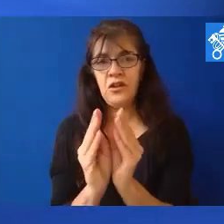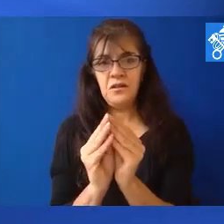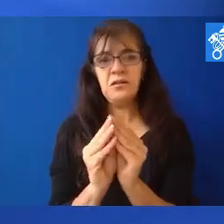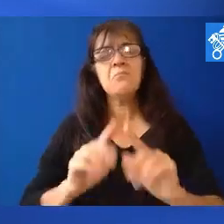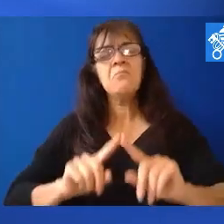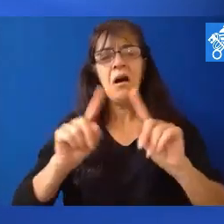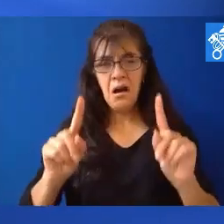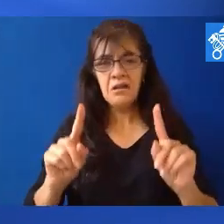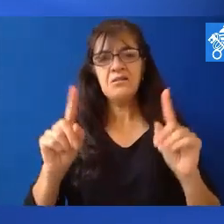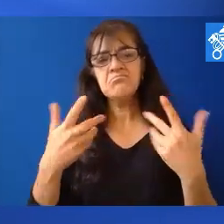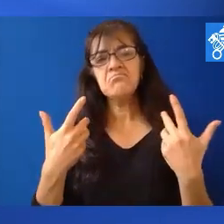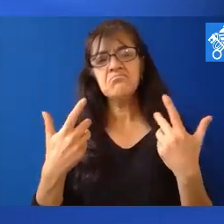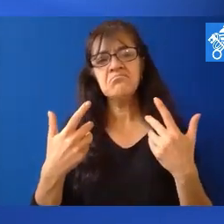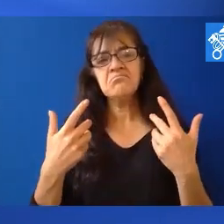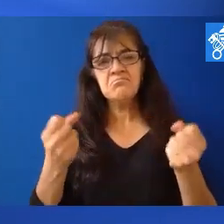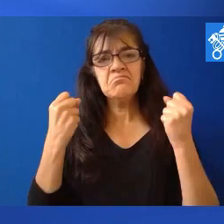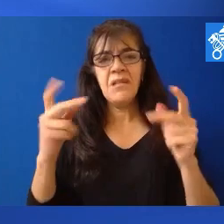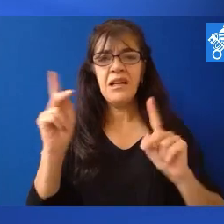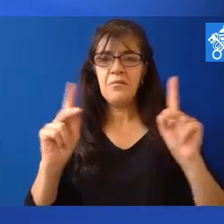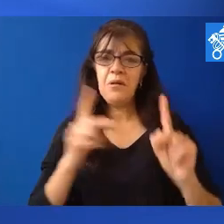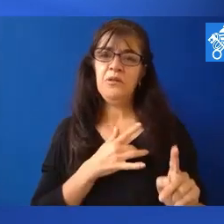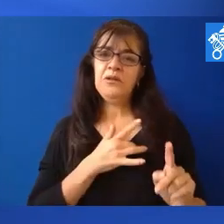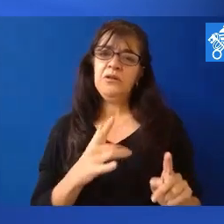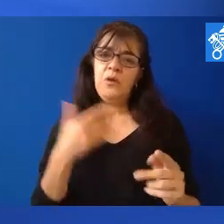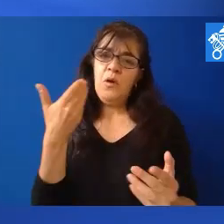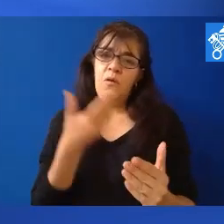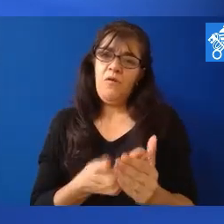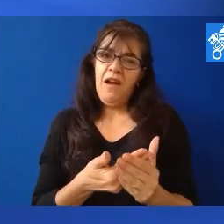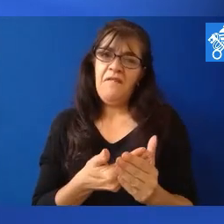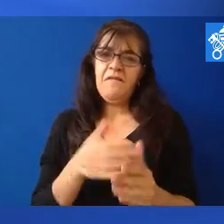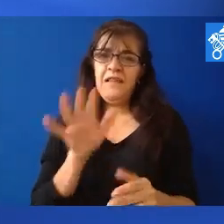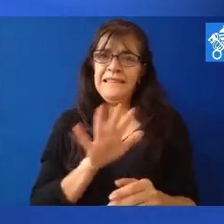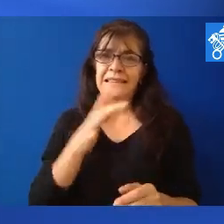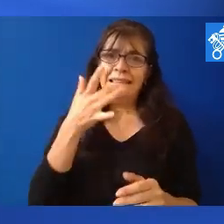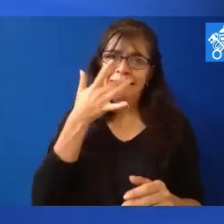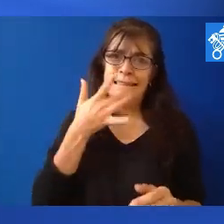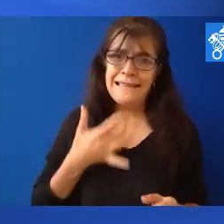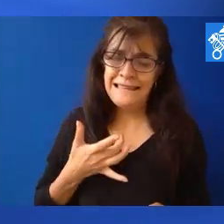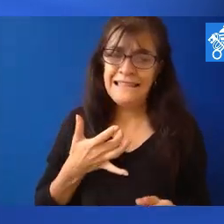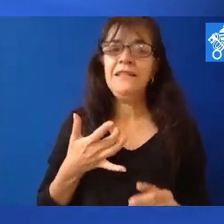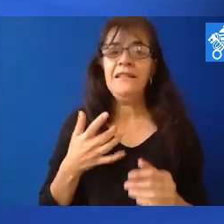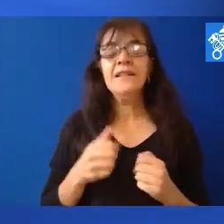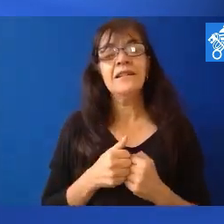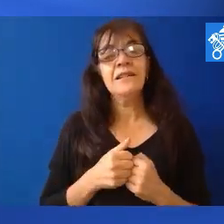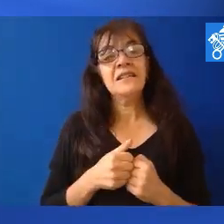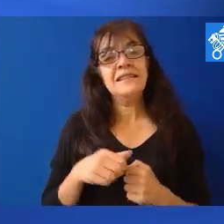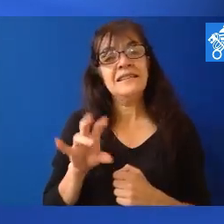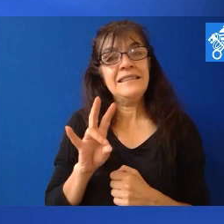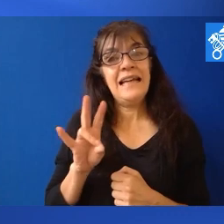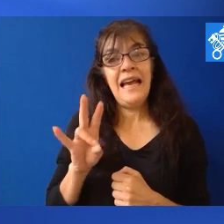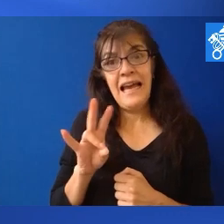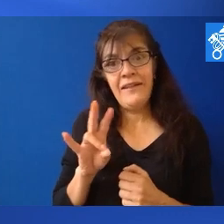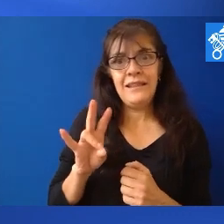the audience. Nevertheless, in general, many people tend to arrive here early,